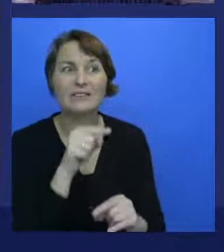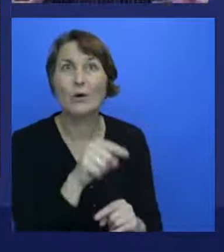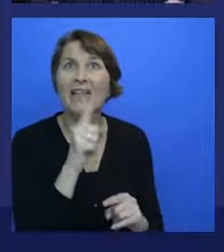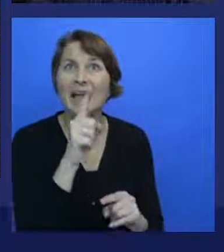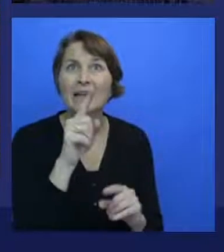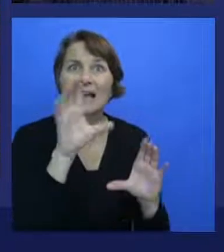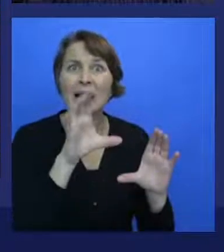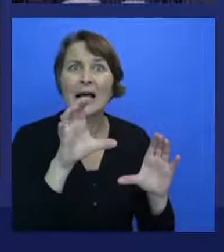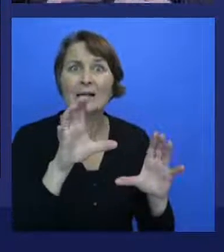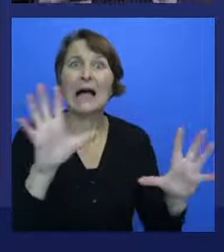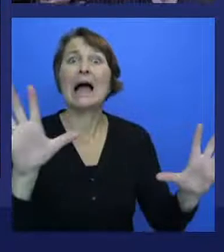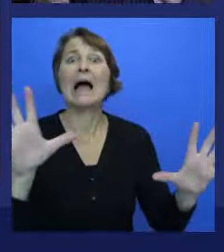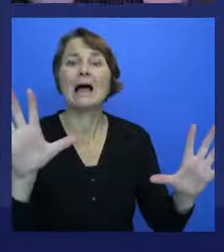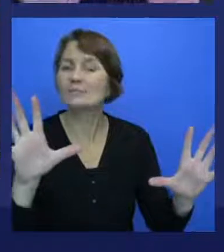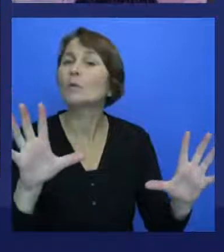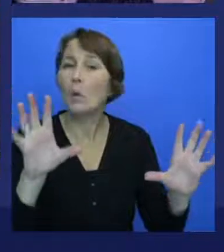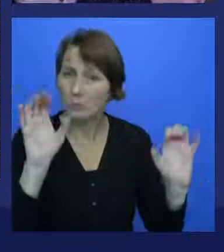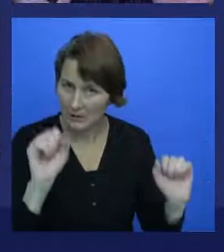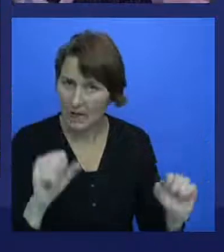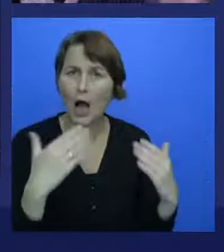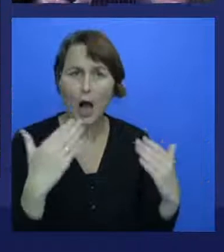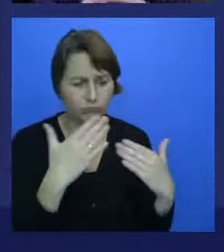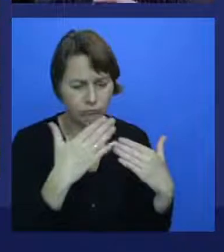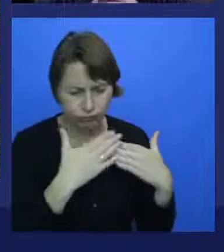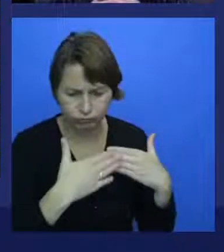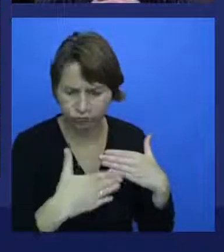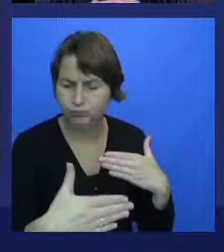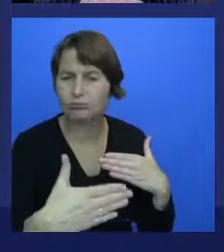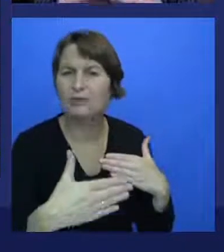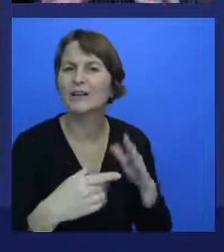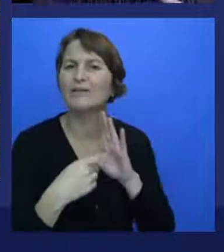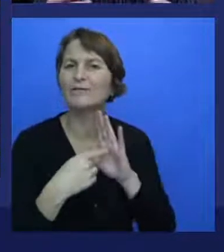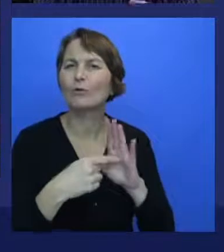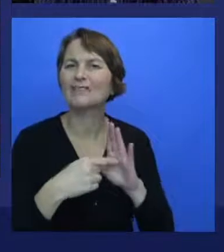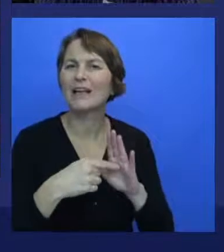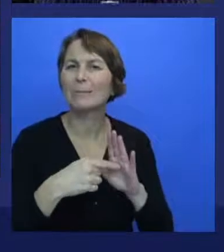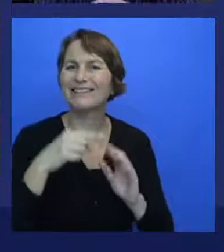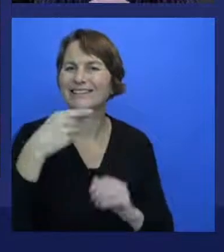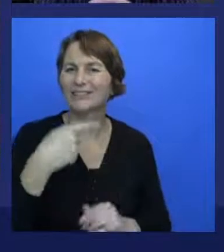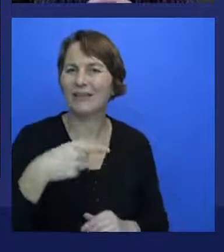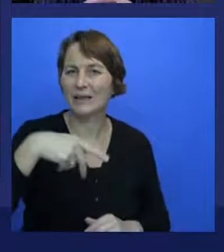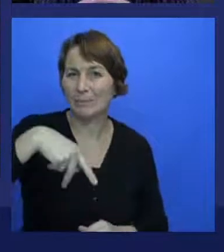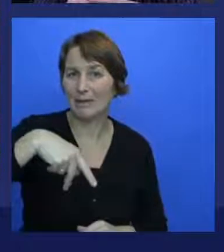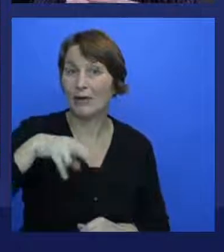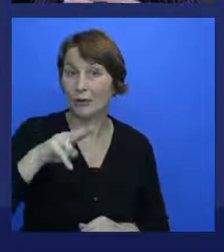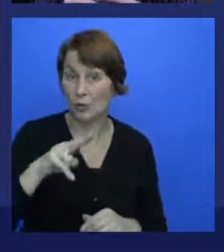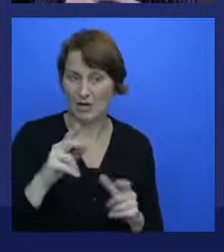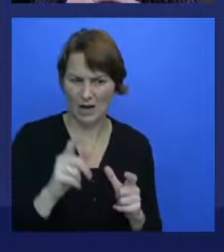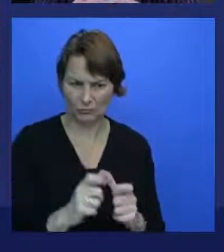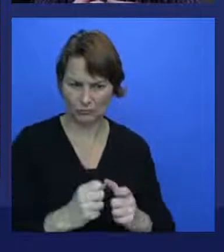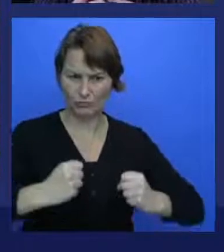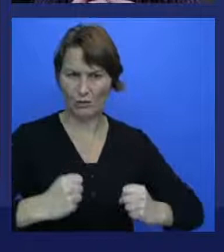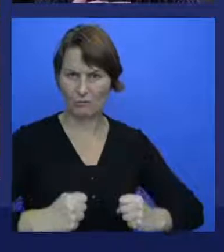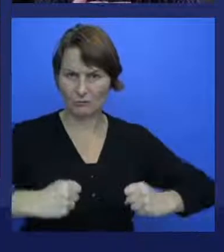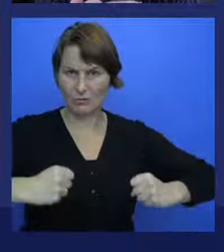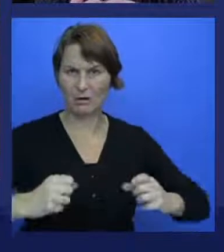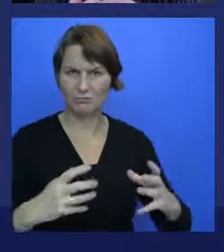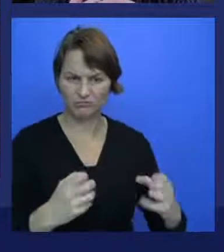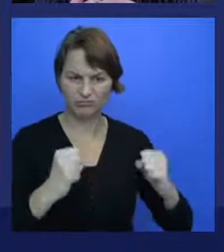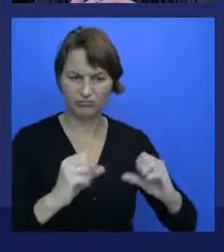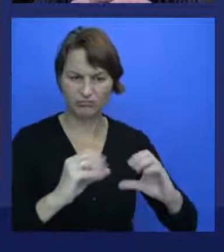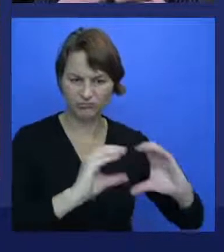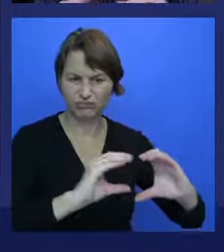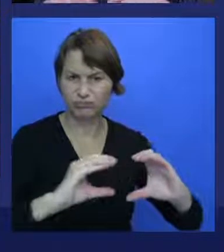has continued to expand. The evolution of the GPU and scalar computing, optimized machines for these kinds of neural net